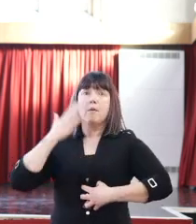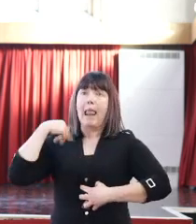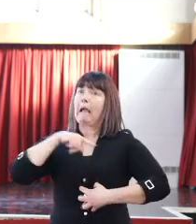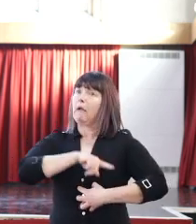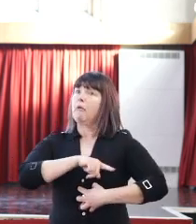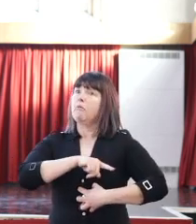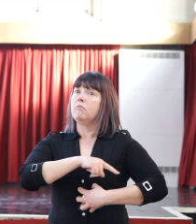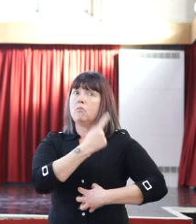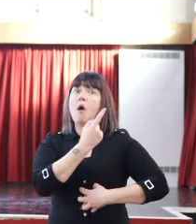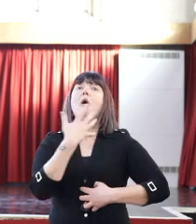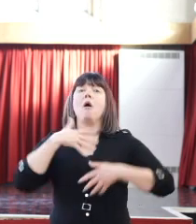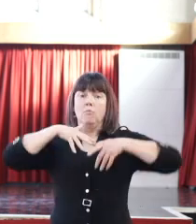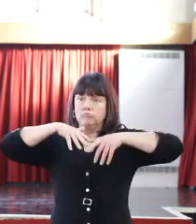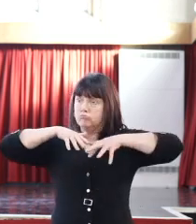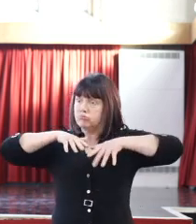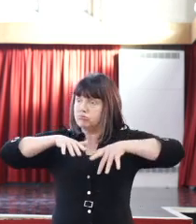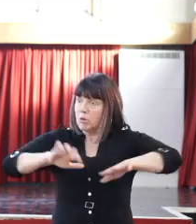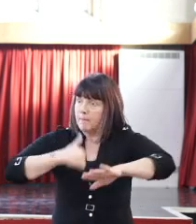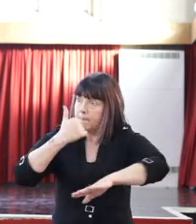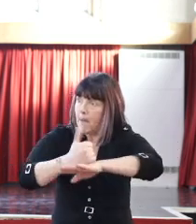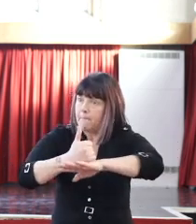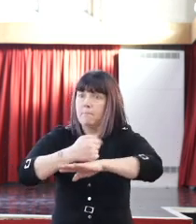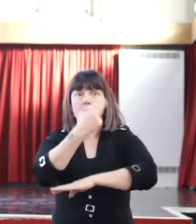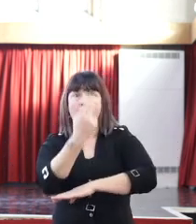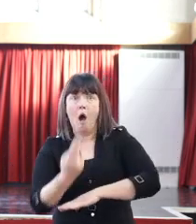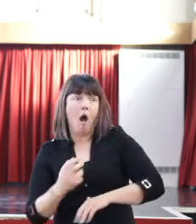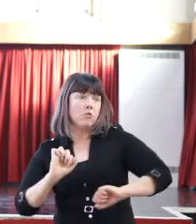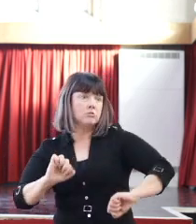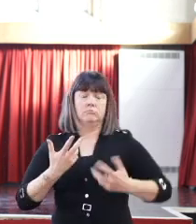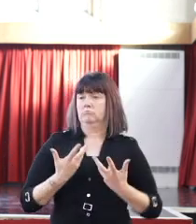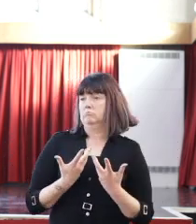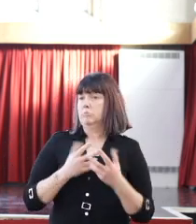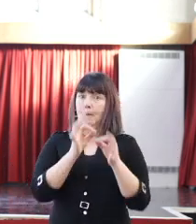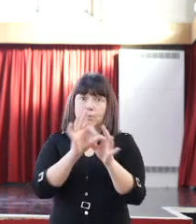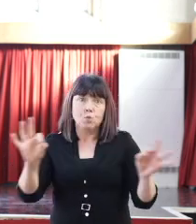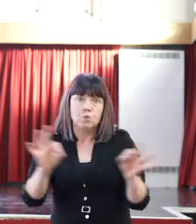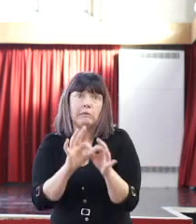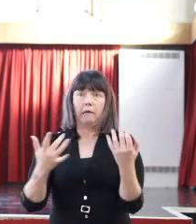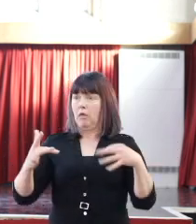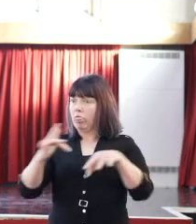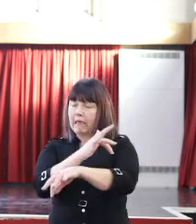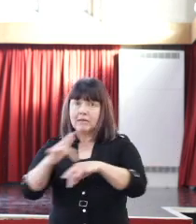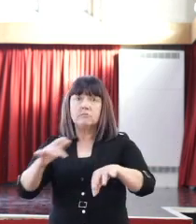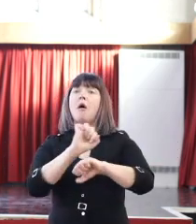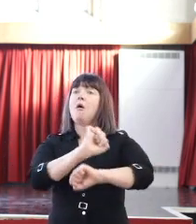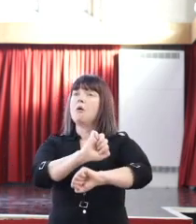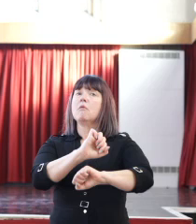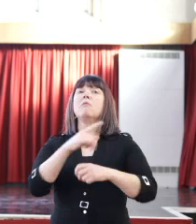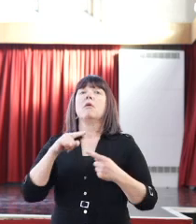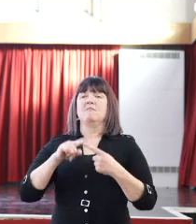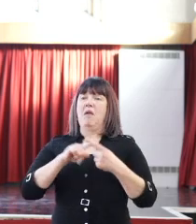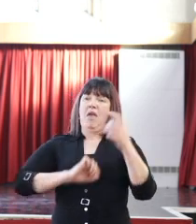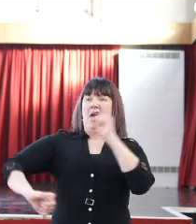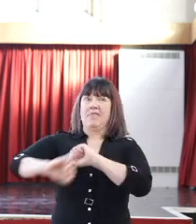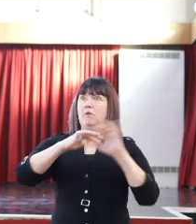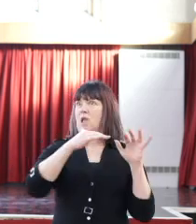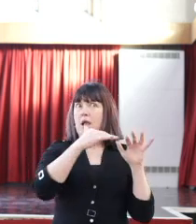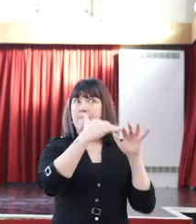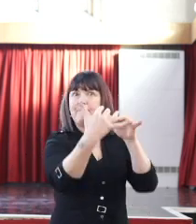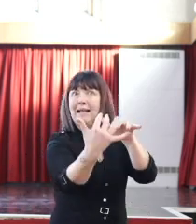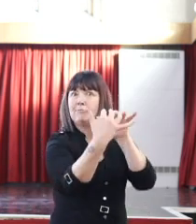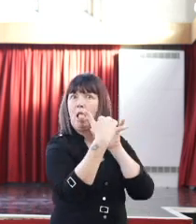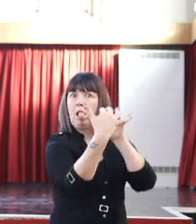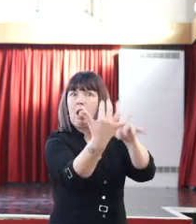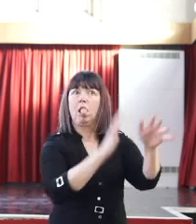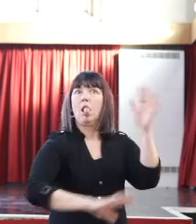skills, art and music to the area, and a Spanish merchant ship was sunk by the Spanish nationalists in an act of civil war just off the coast of